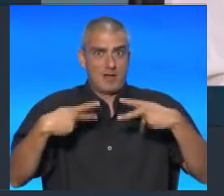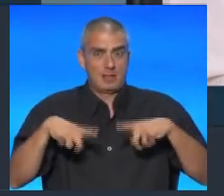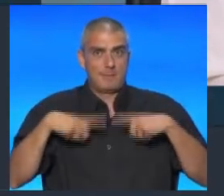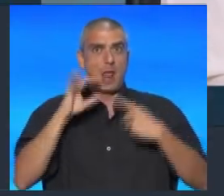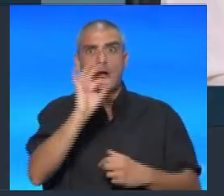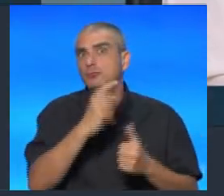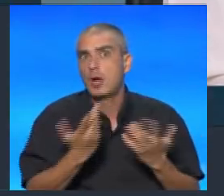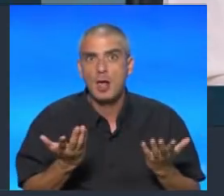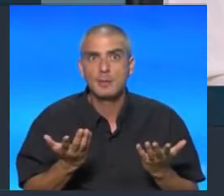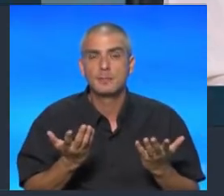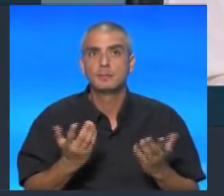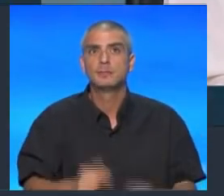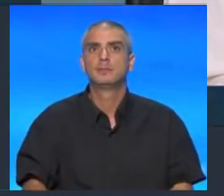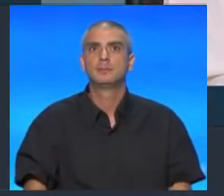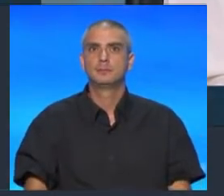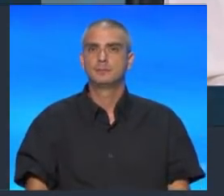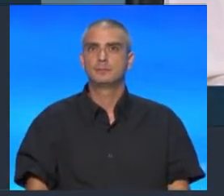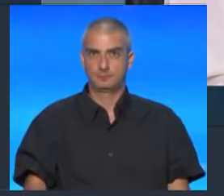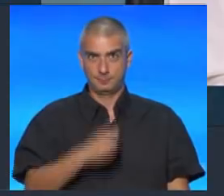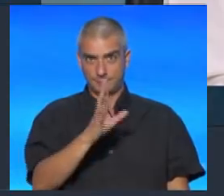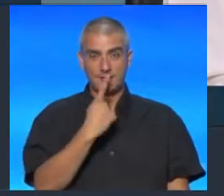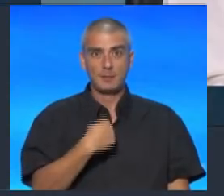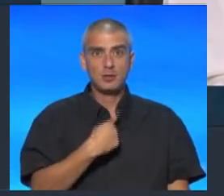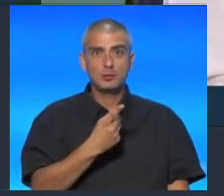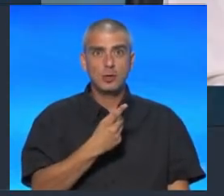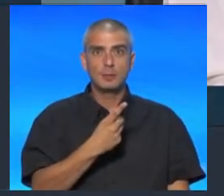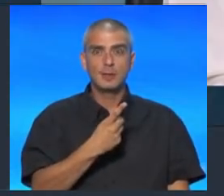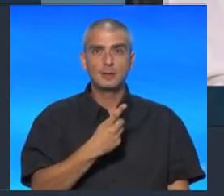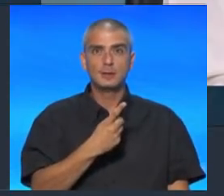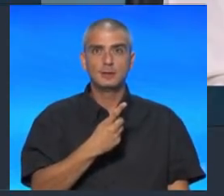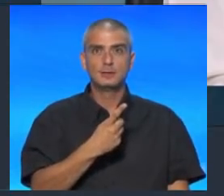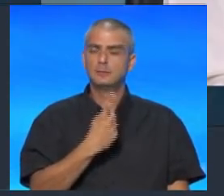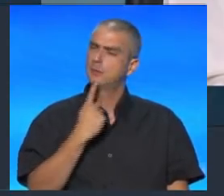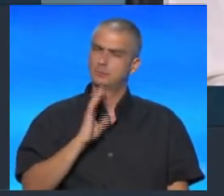life? That's what you are saying? No,